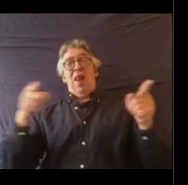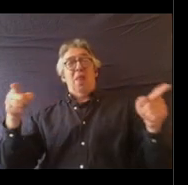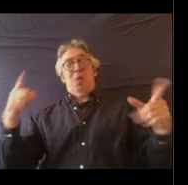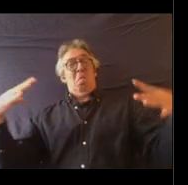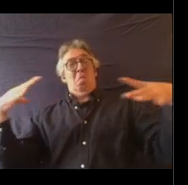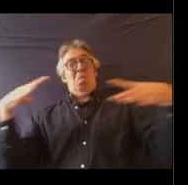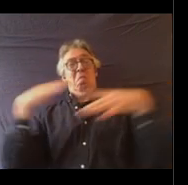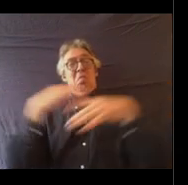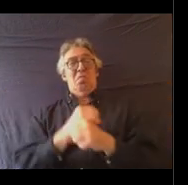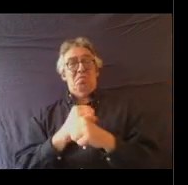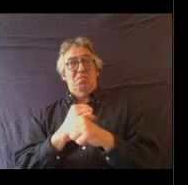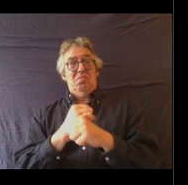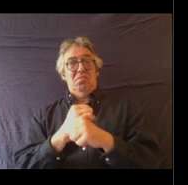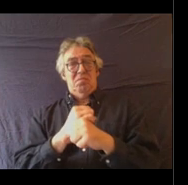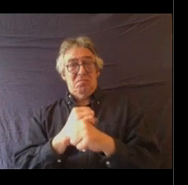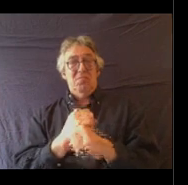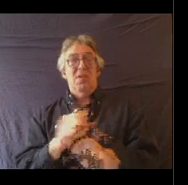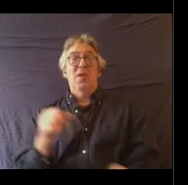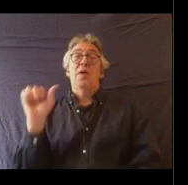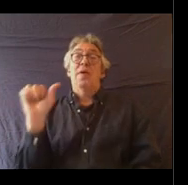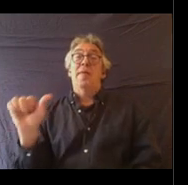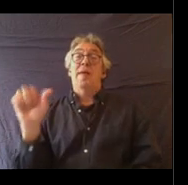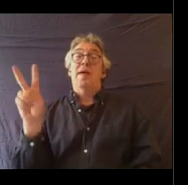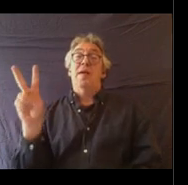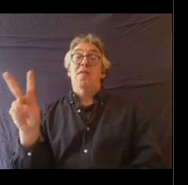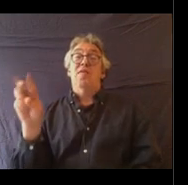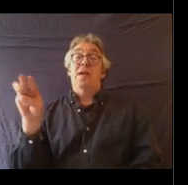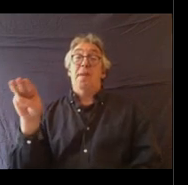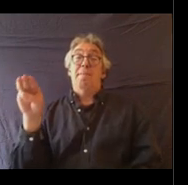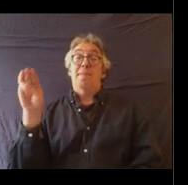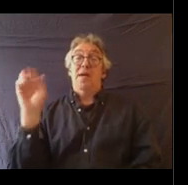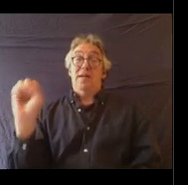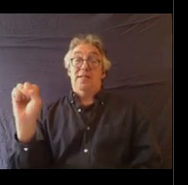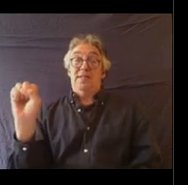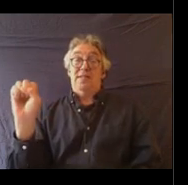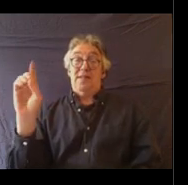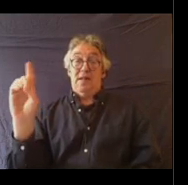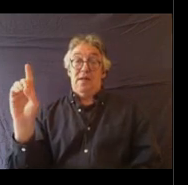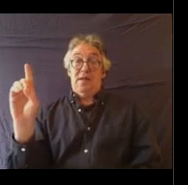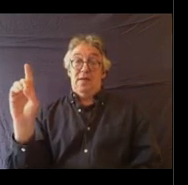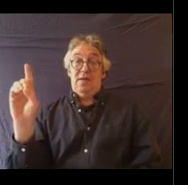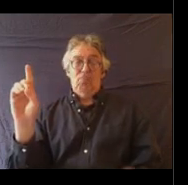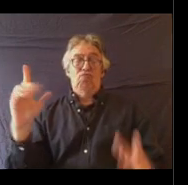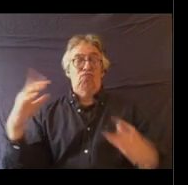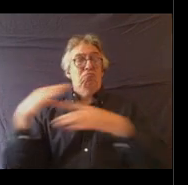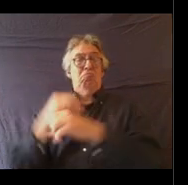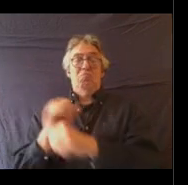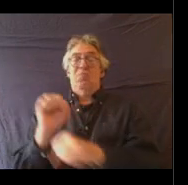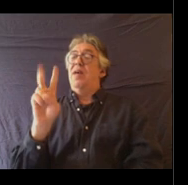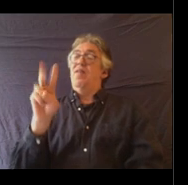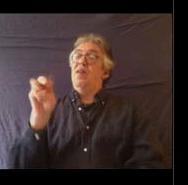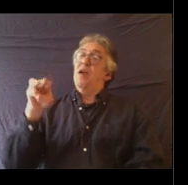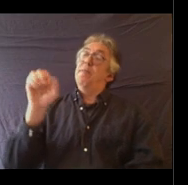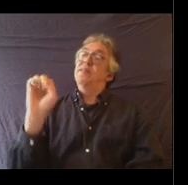know what we're talking about, we will shorten this to AVMSD to make it a little bit easier for the